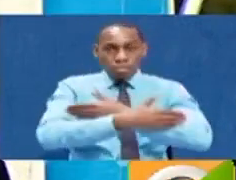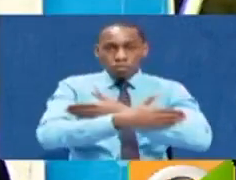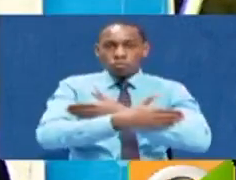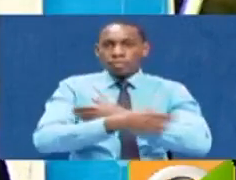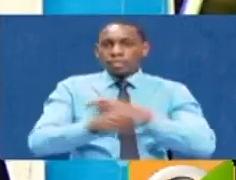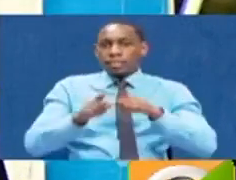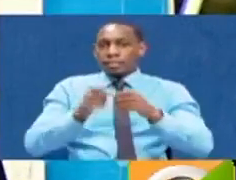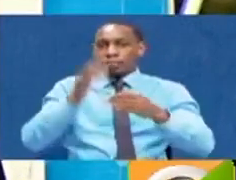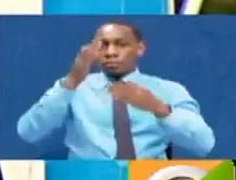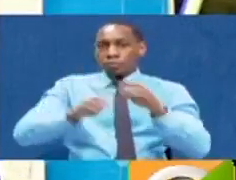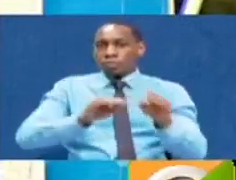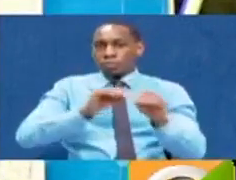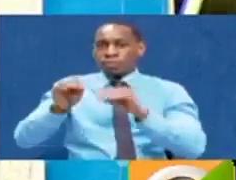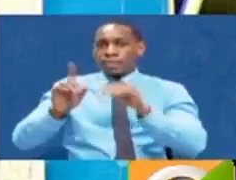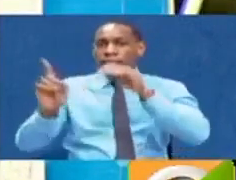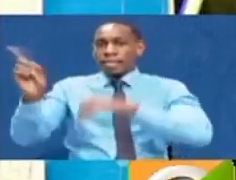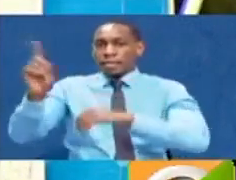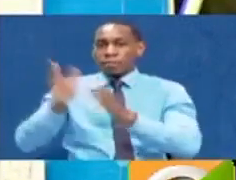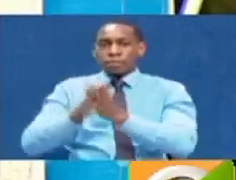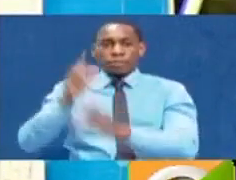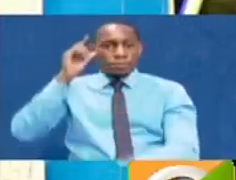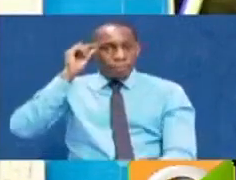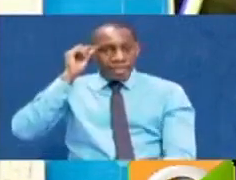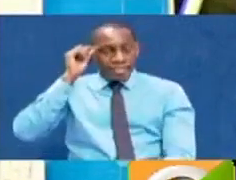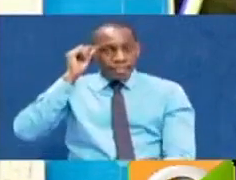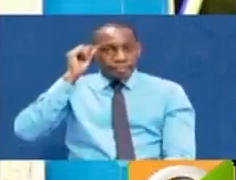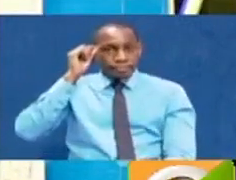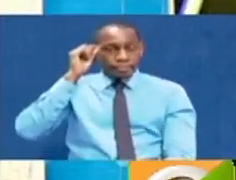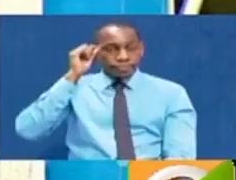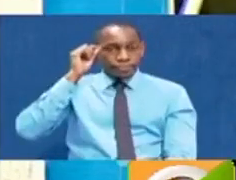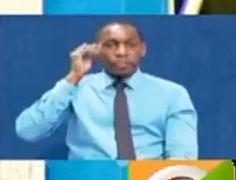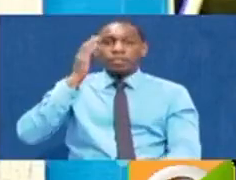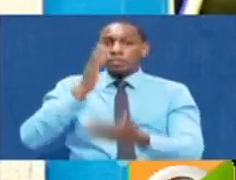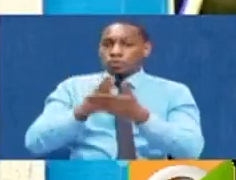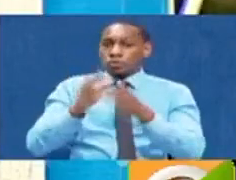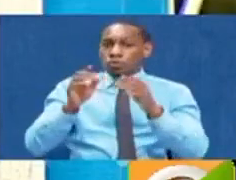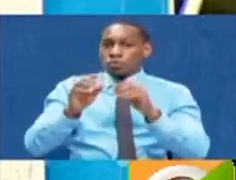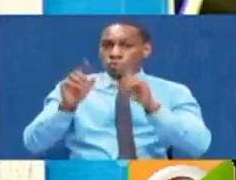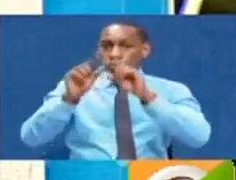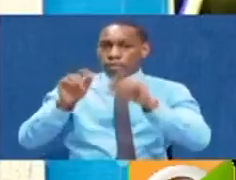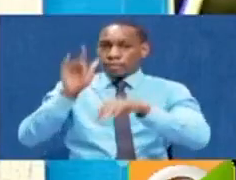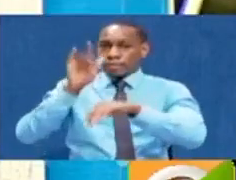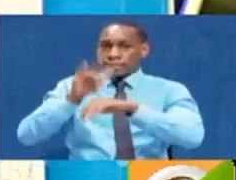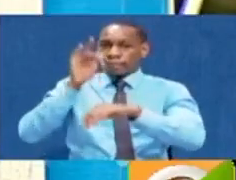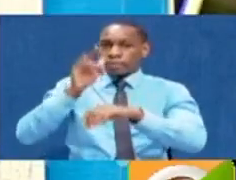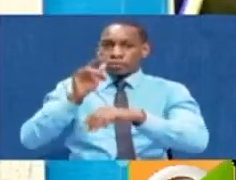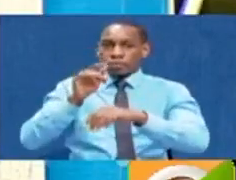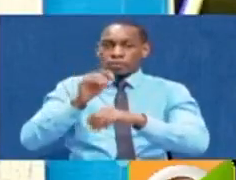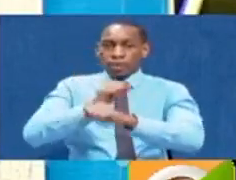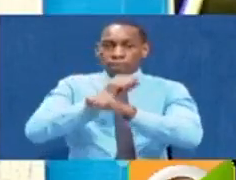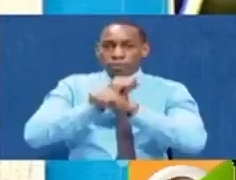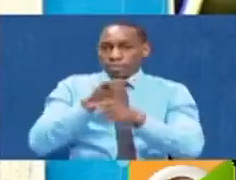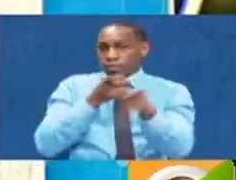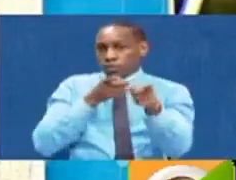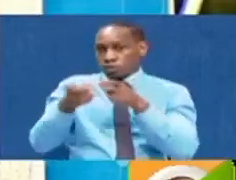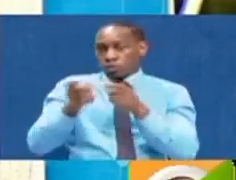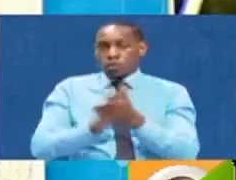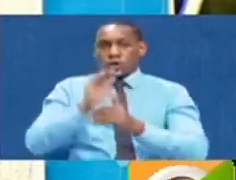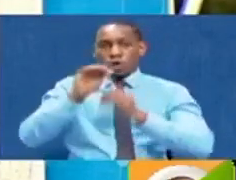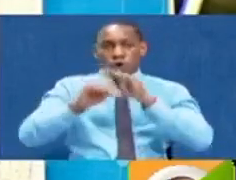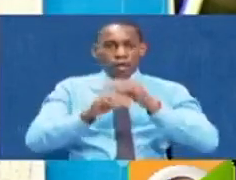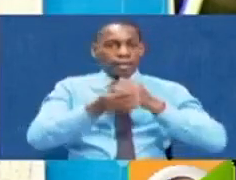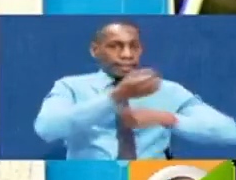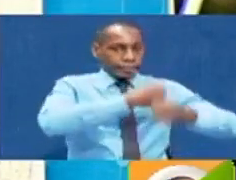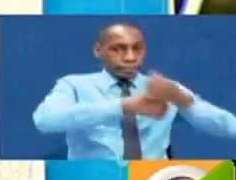movement in Mombasa, Nairobi, and of course our message of infection prevention control. All